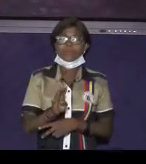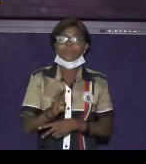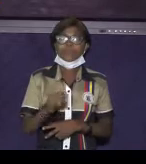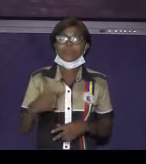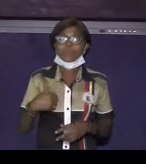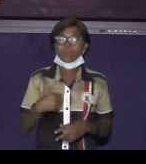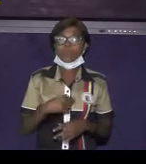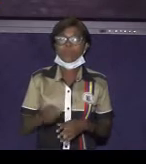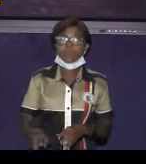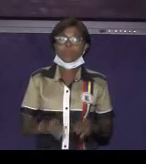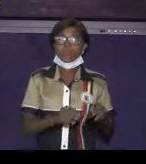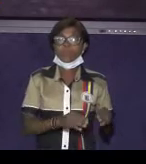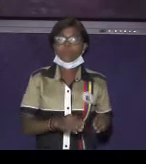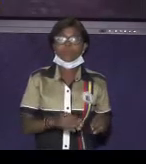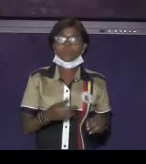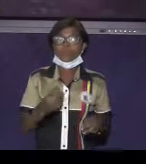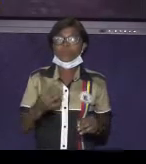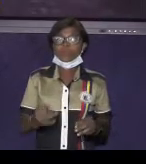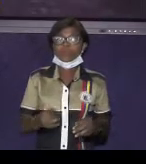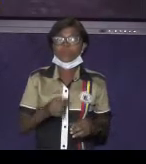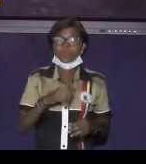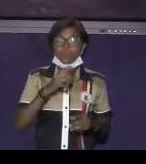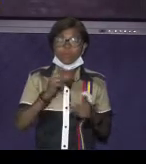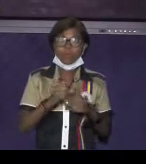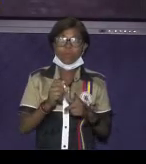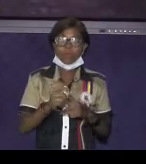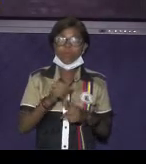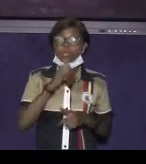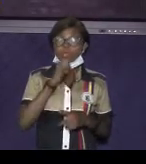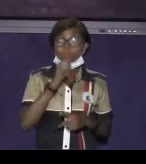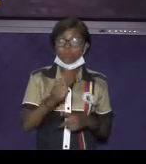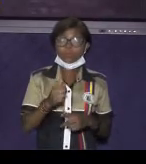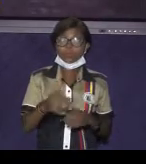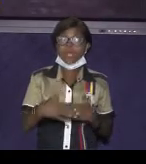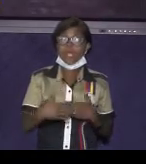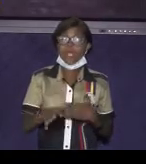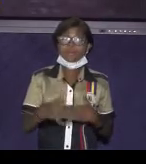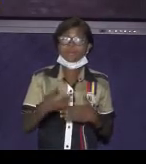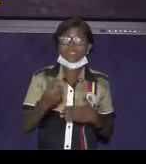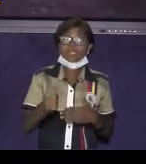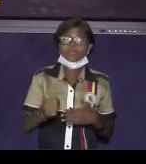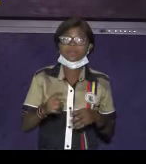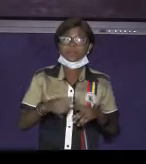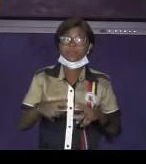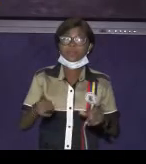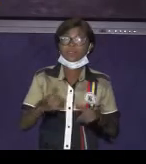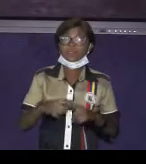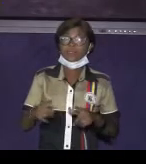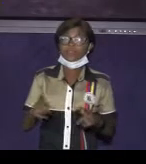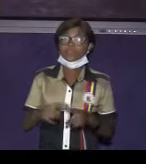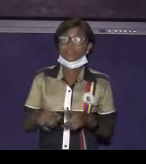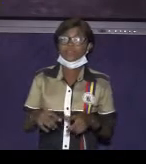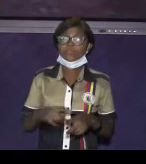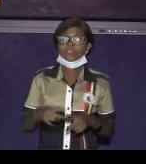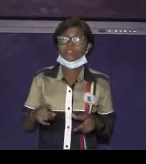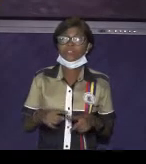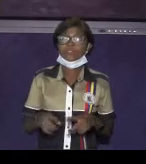we put the word not after the various forms of the verb be. We have looked at the